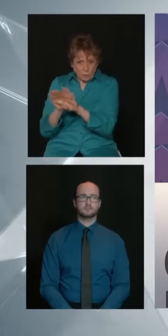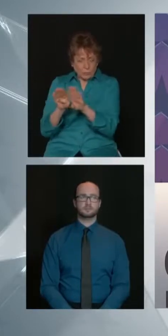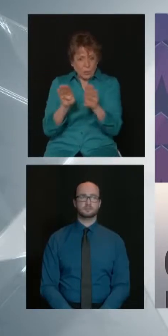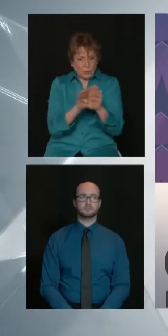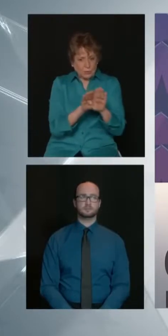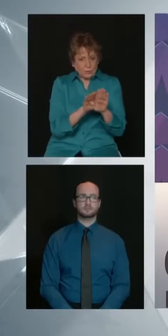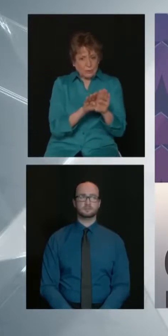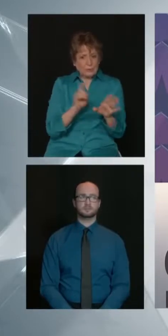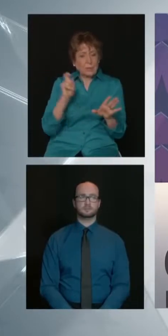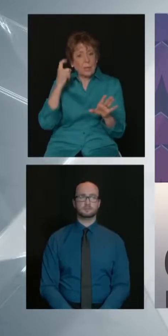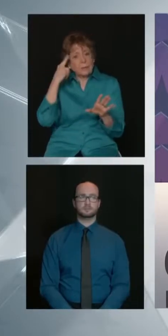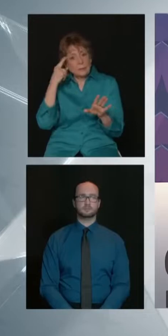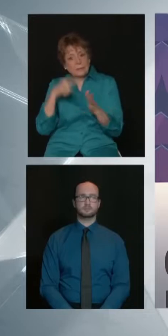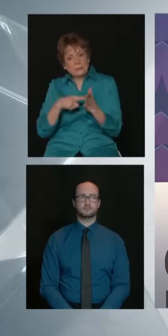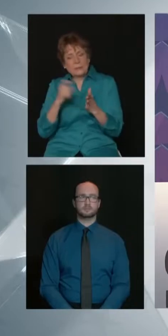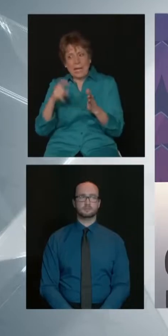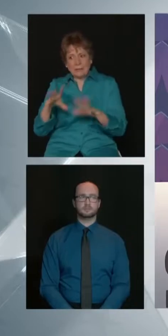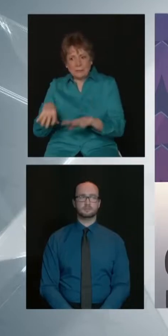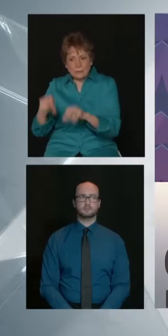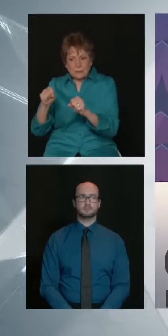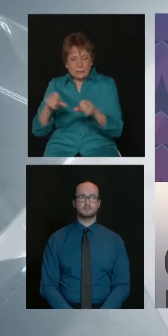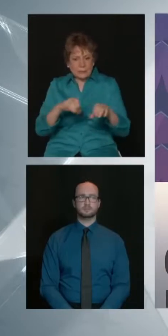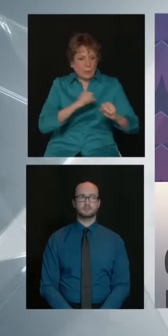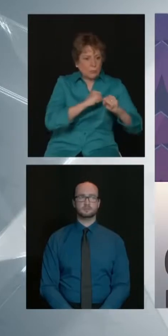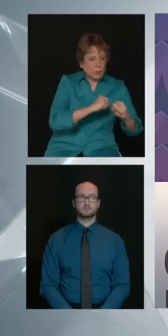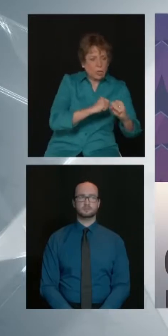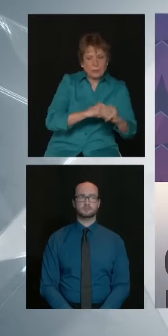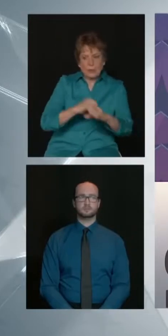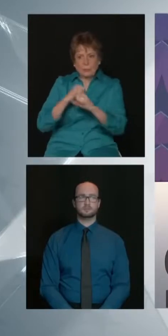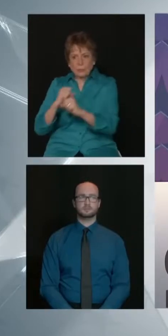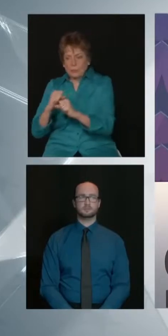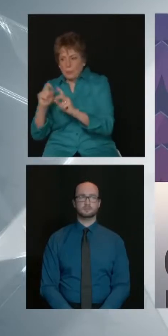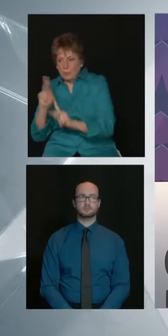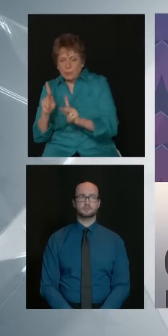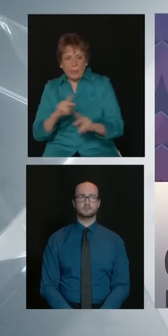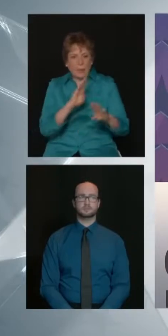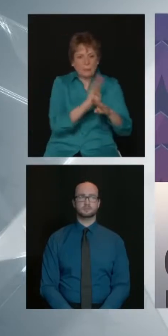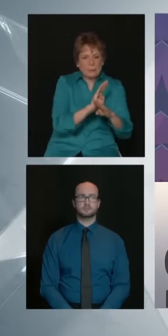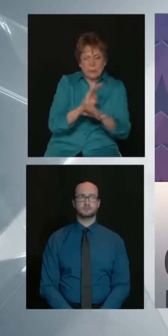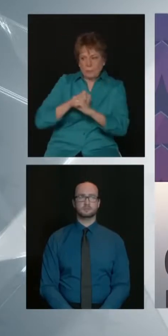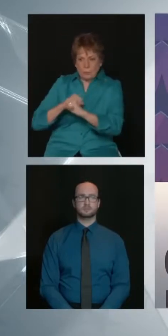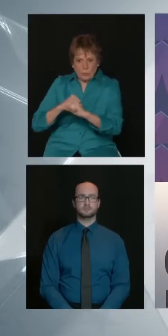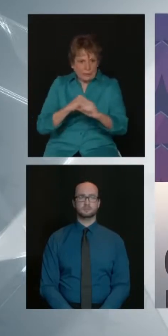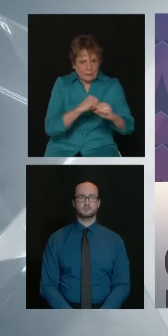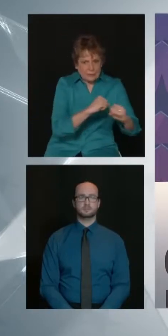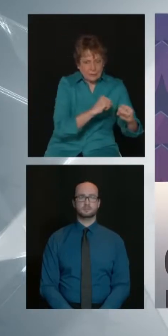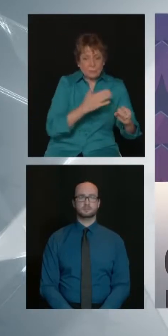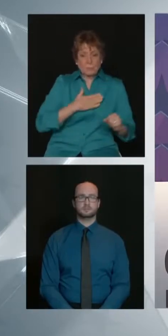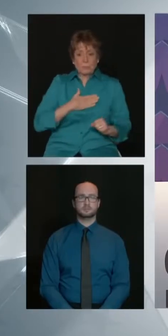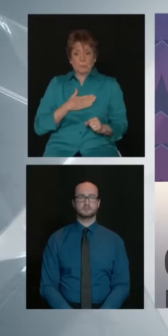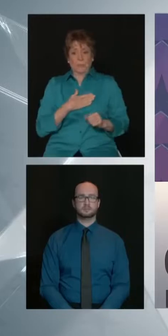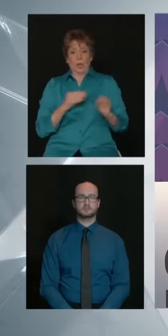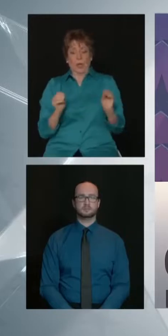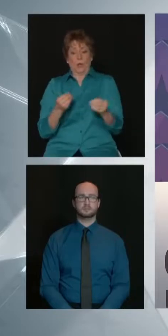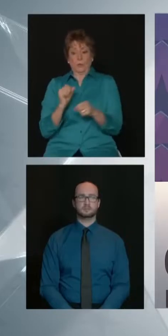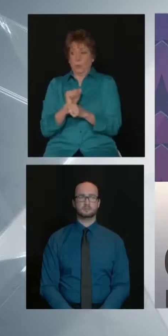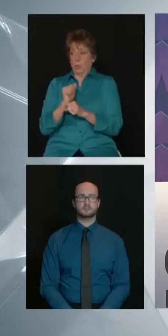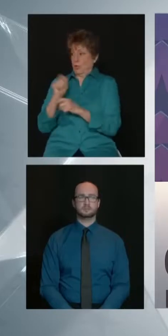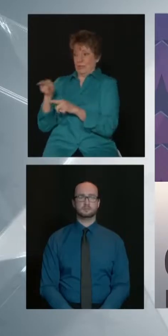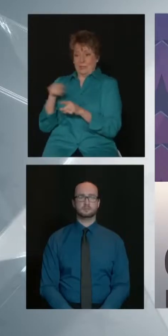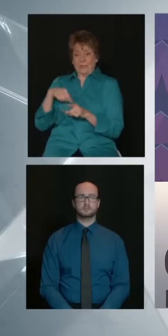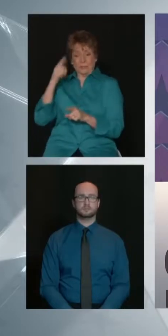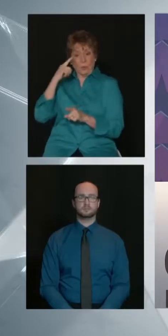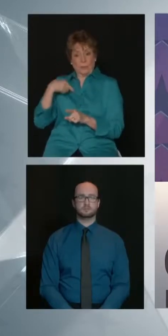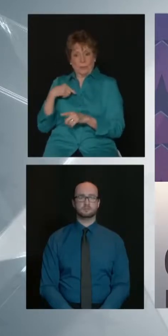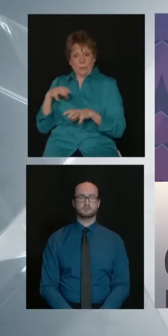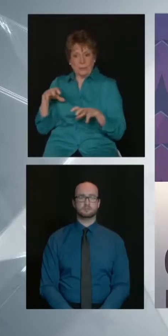know, my office, folks that work for me, you know, were very active in helping small businesses like Tres Leches